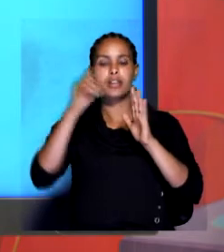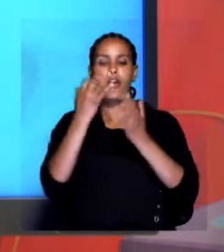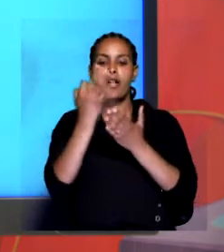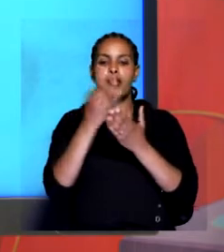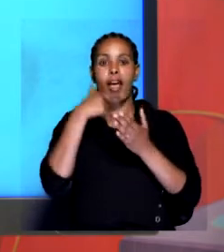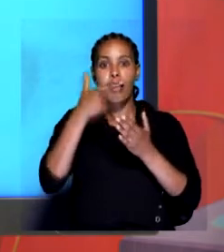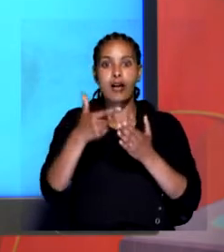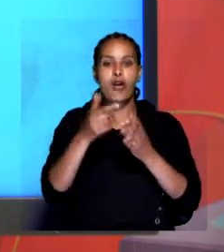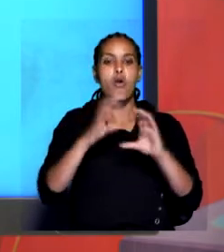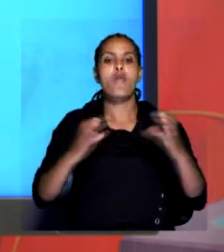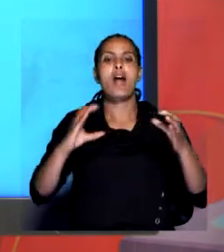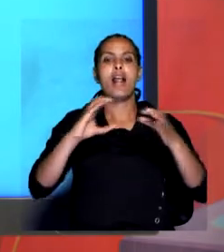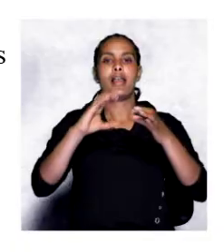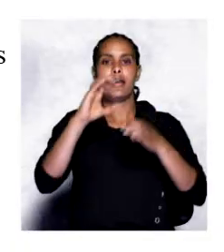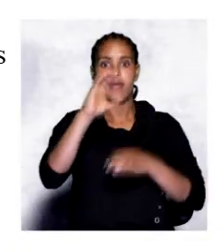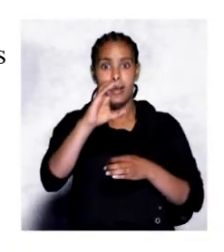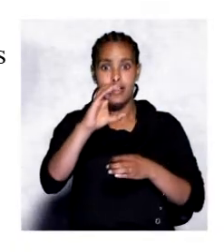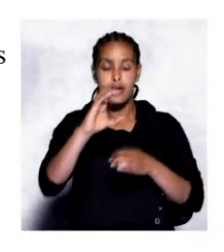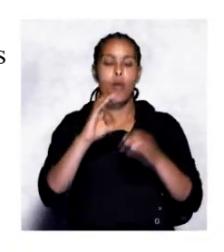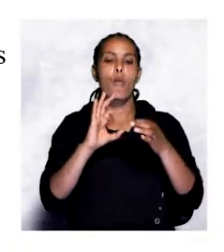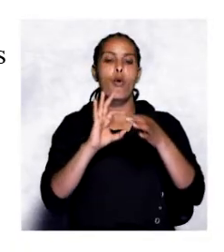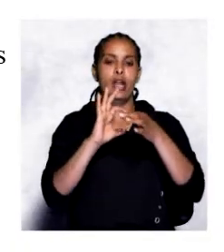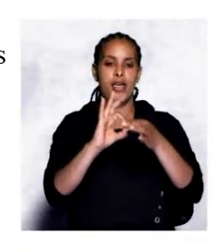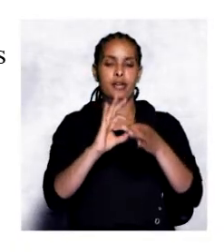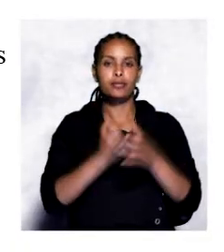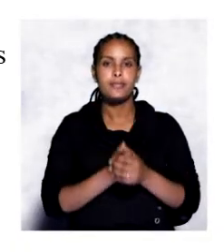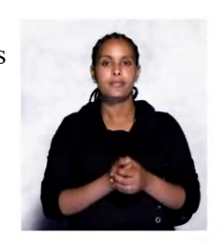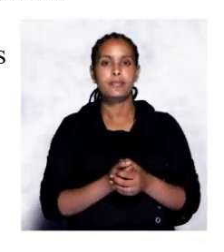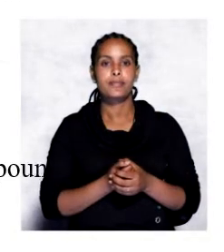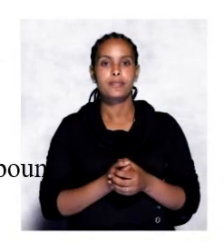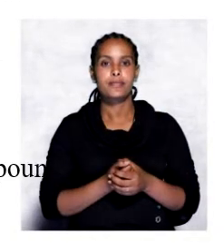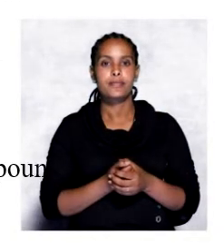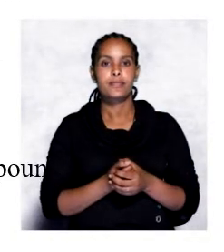of covalent bonding.